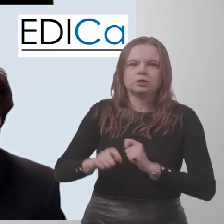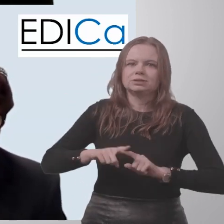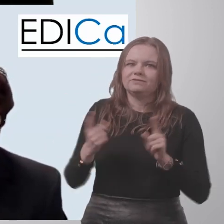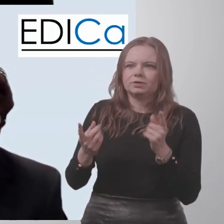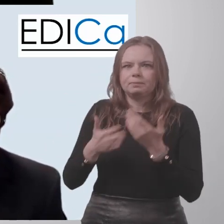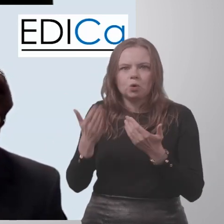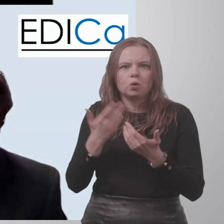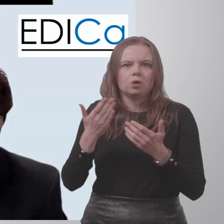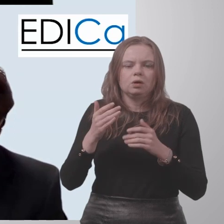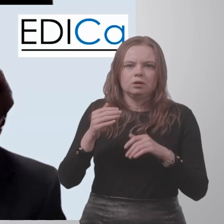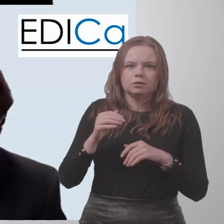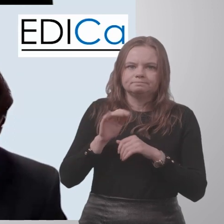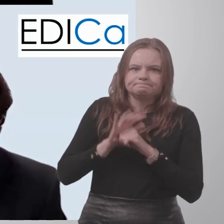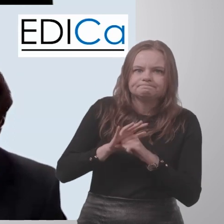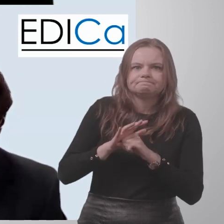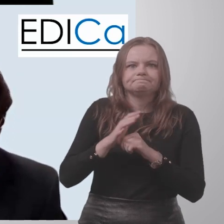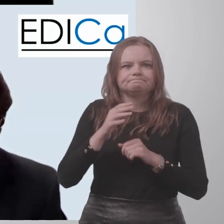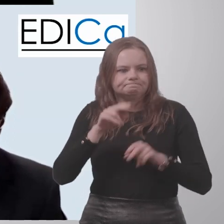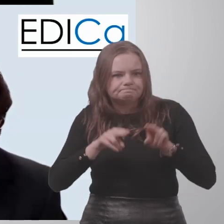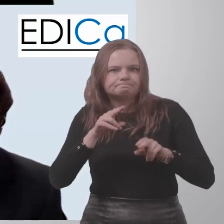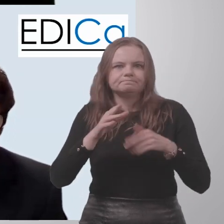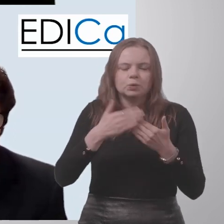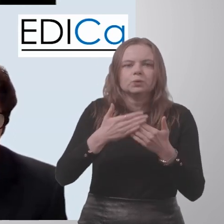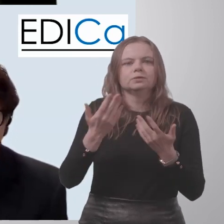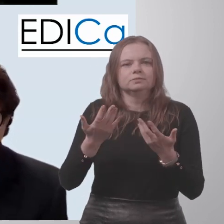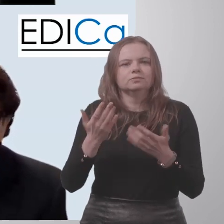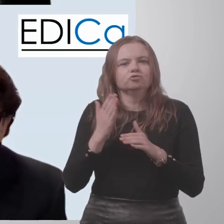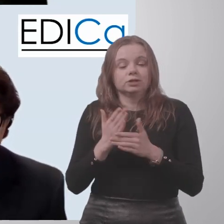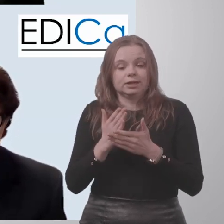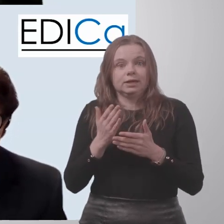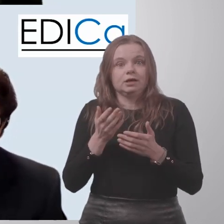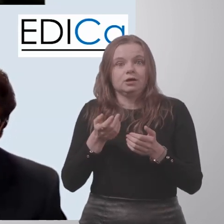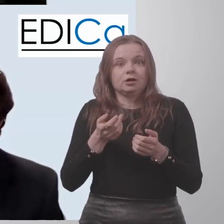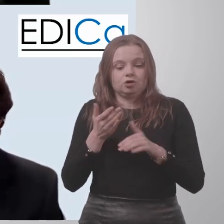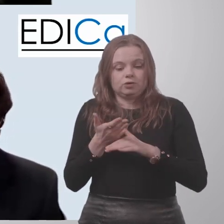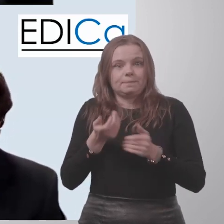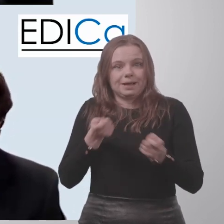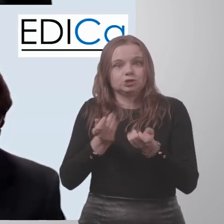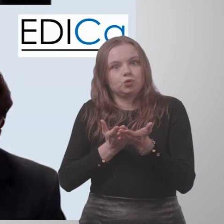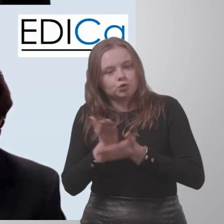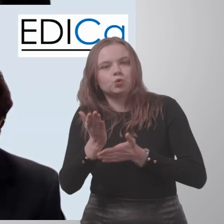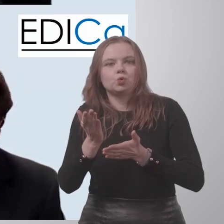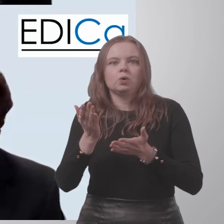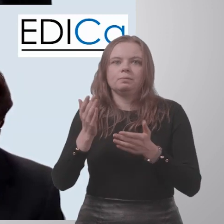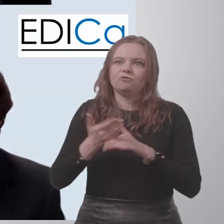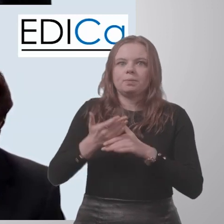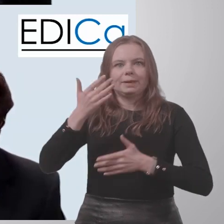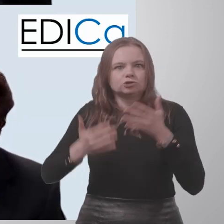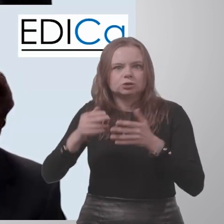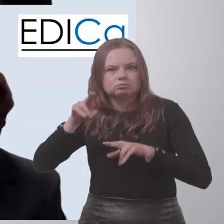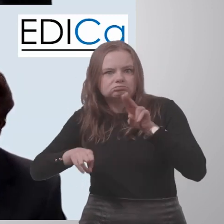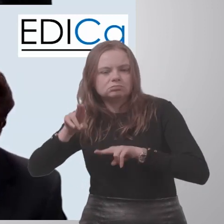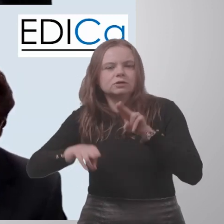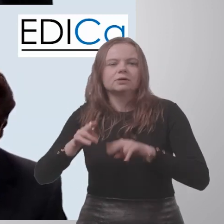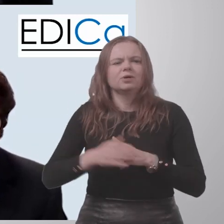certain extent, our careers are managed through these performance metrics. But fortunately, there still is a good degree of scope, I